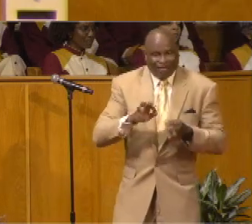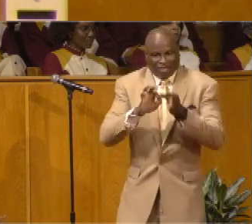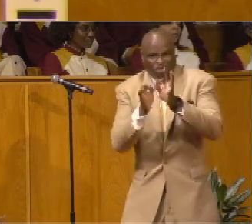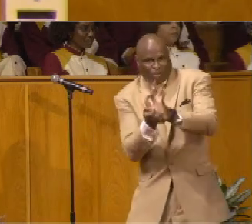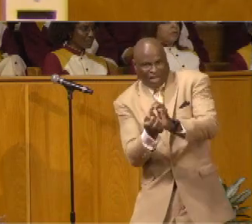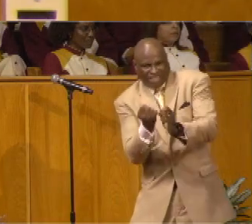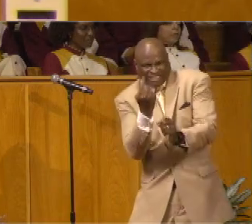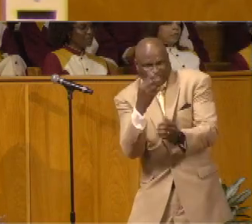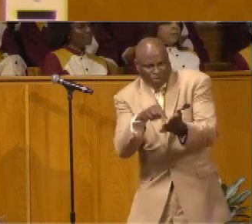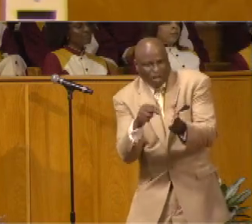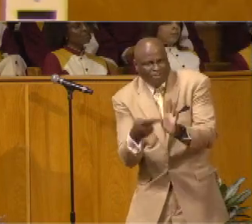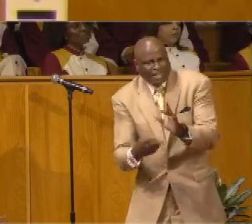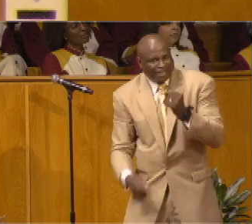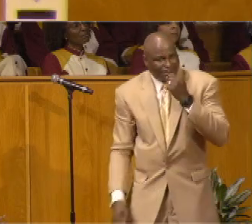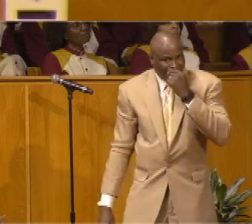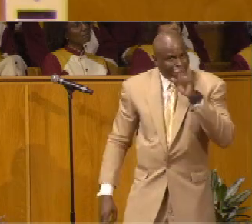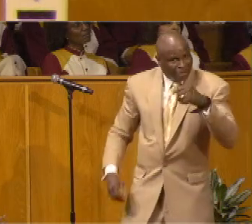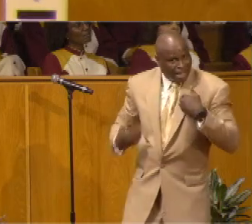interpretation.